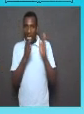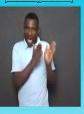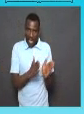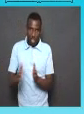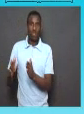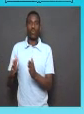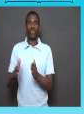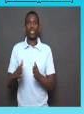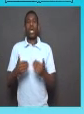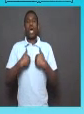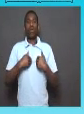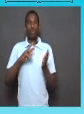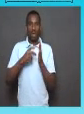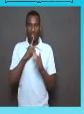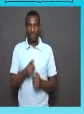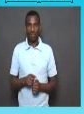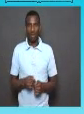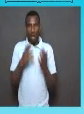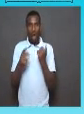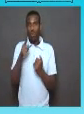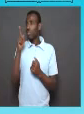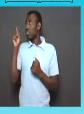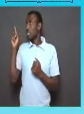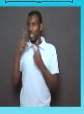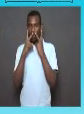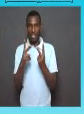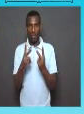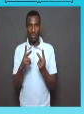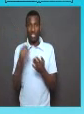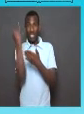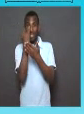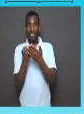image shows the different possible arrangements.